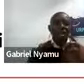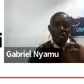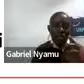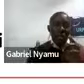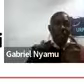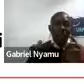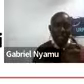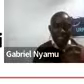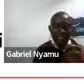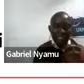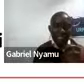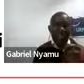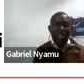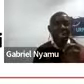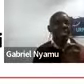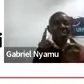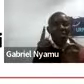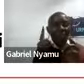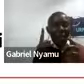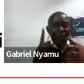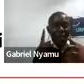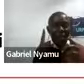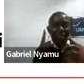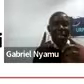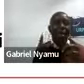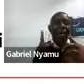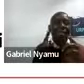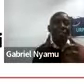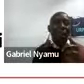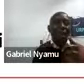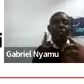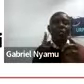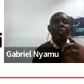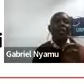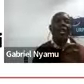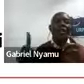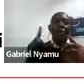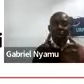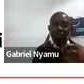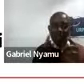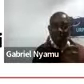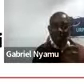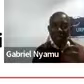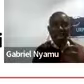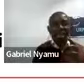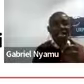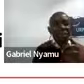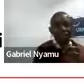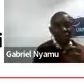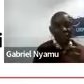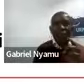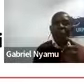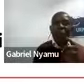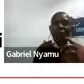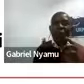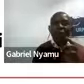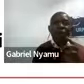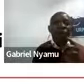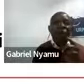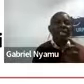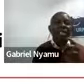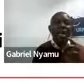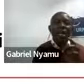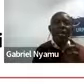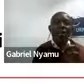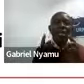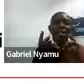within yourself. It comes from your heart. It is different from the purpose, but in the purpose, you'll always find a component of passion. Then there's the profession, what we